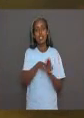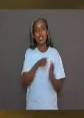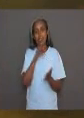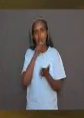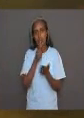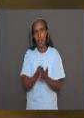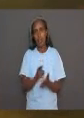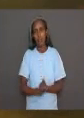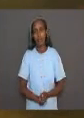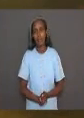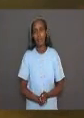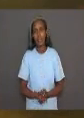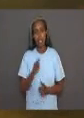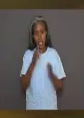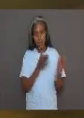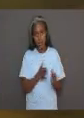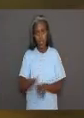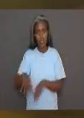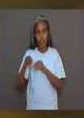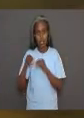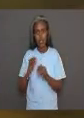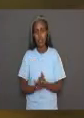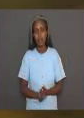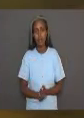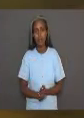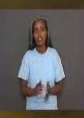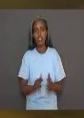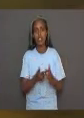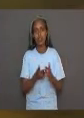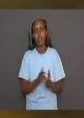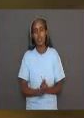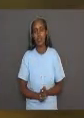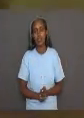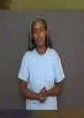data. Are you ready, students? Let us begin.